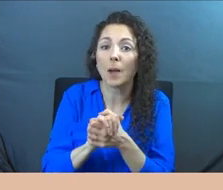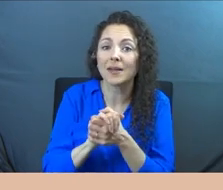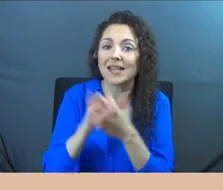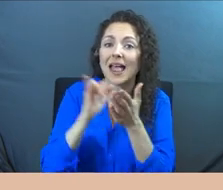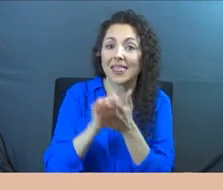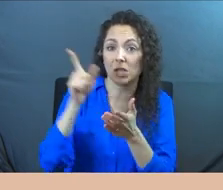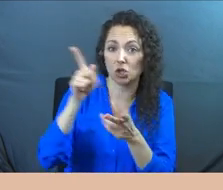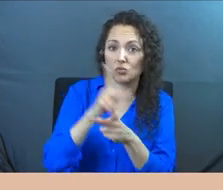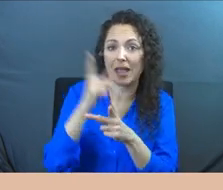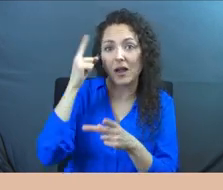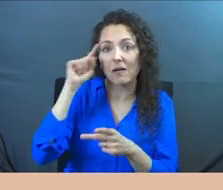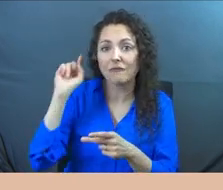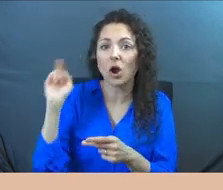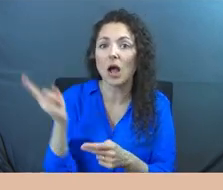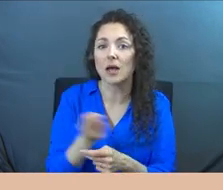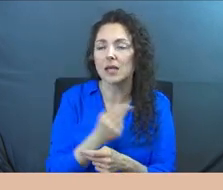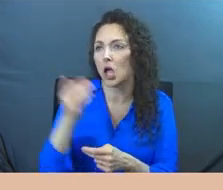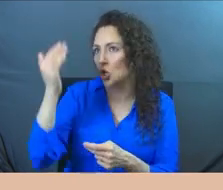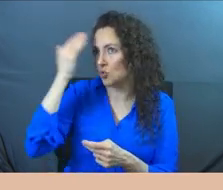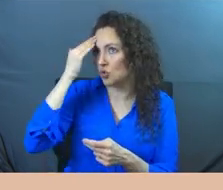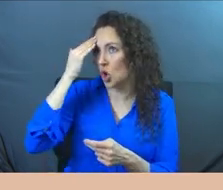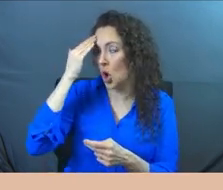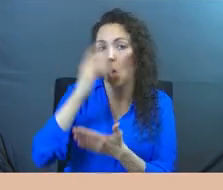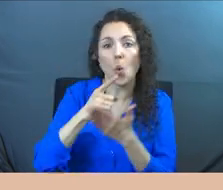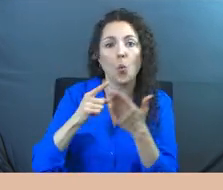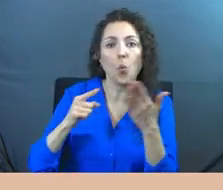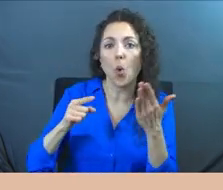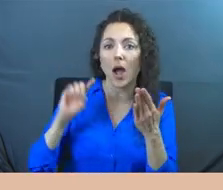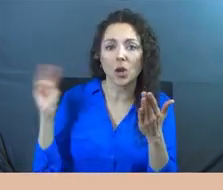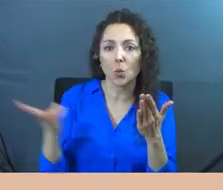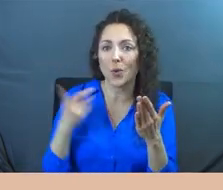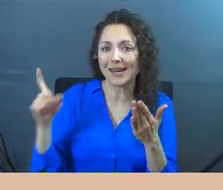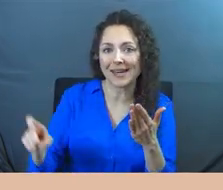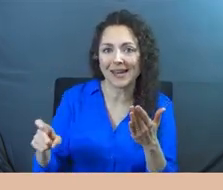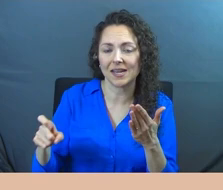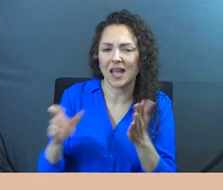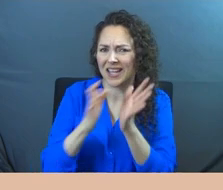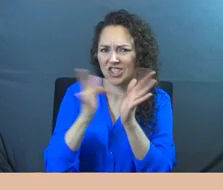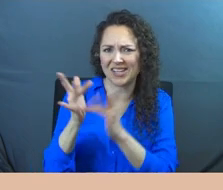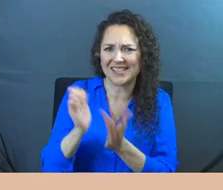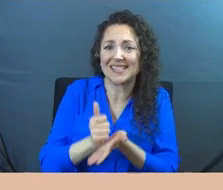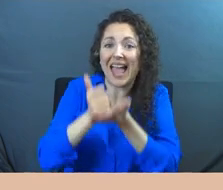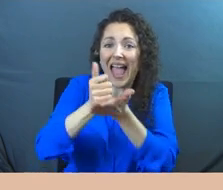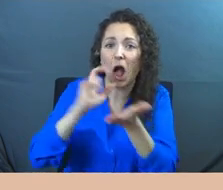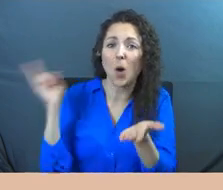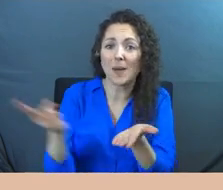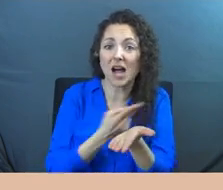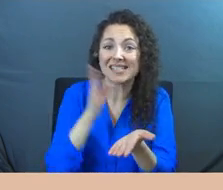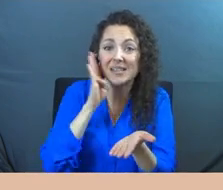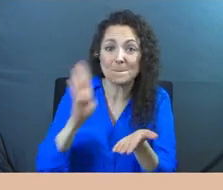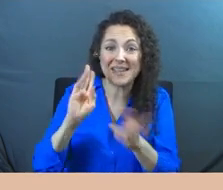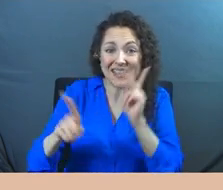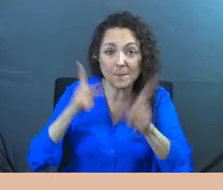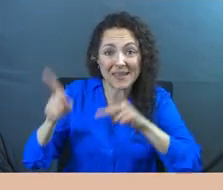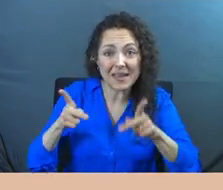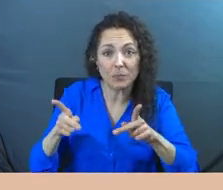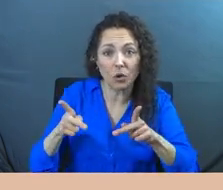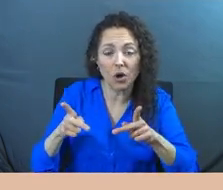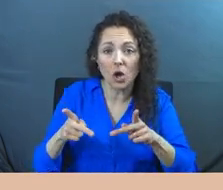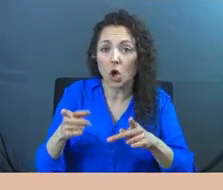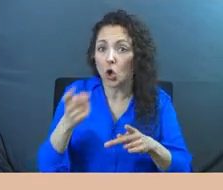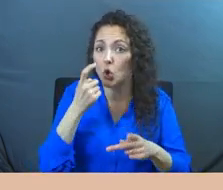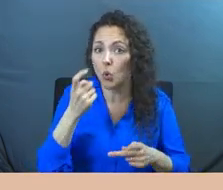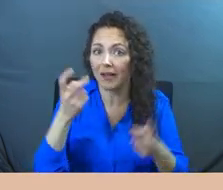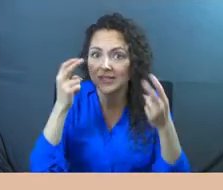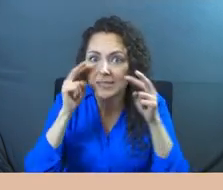that you care for us. You know what we need. And so Jesus, help us to be those people that we've